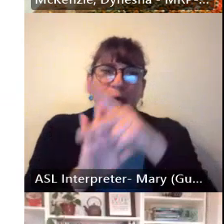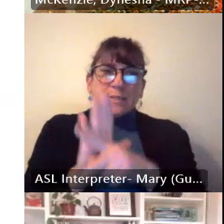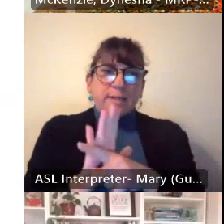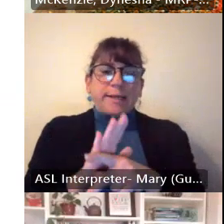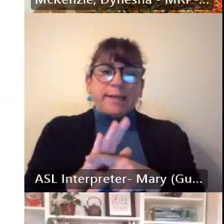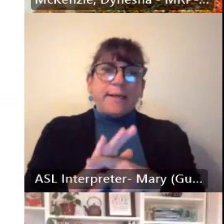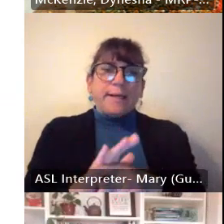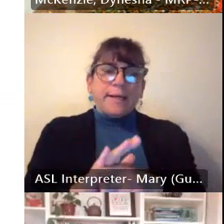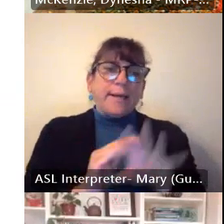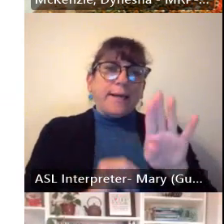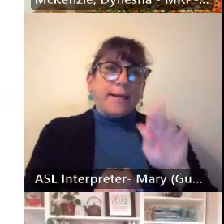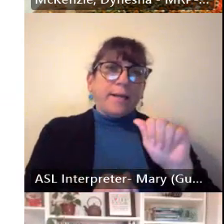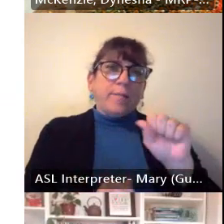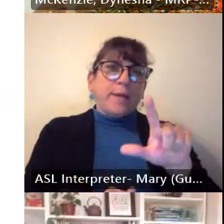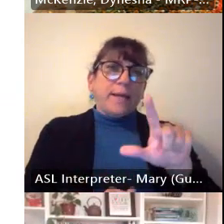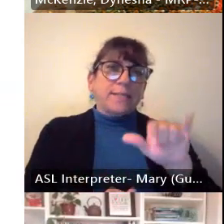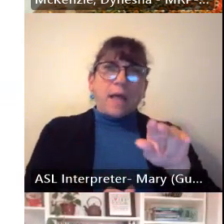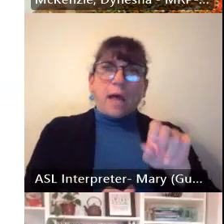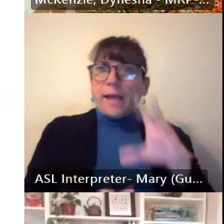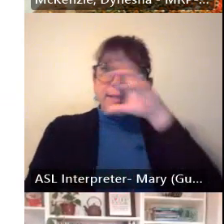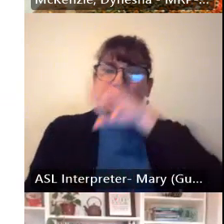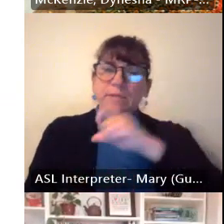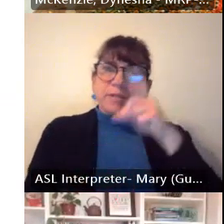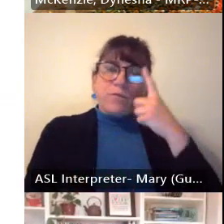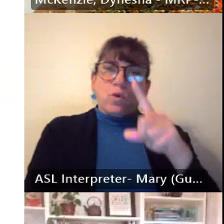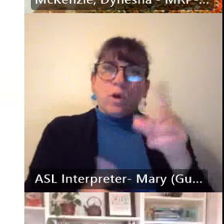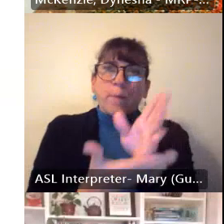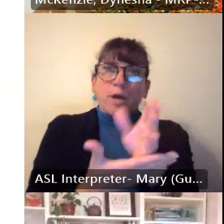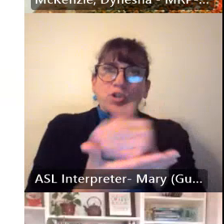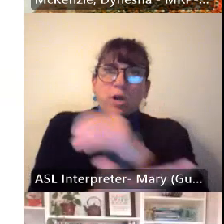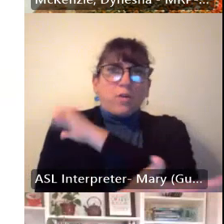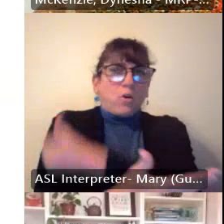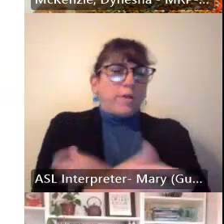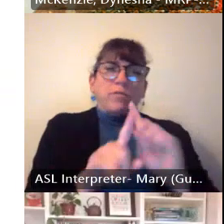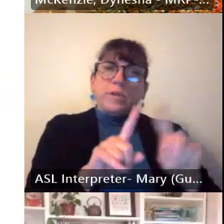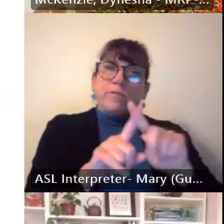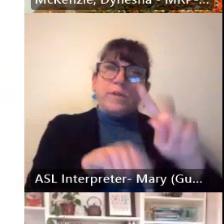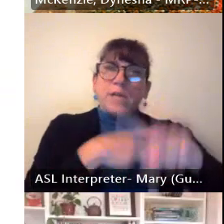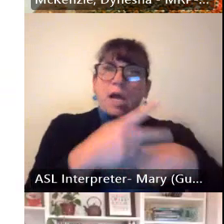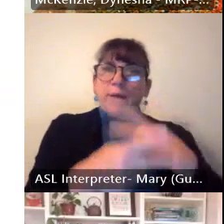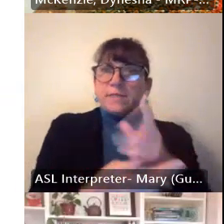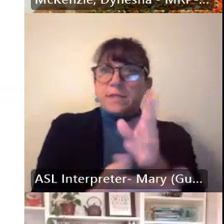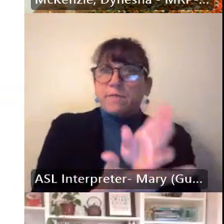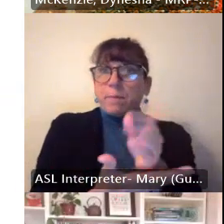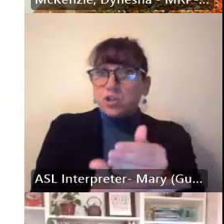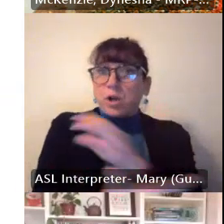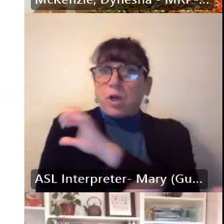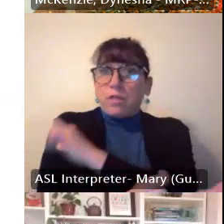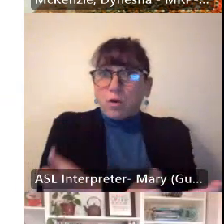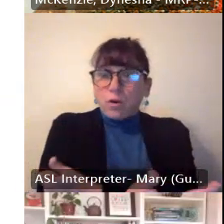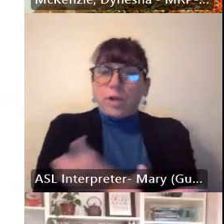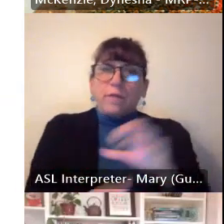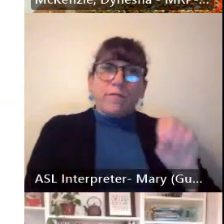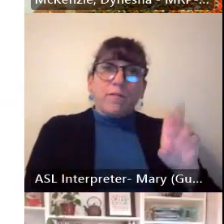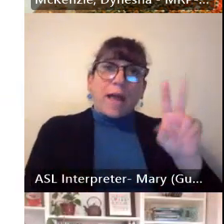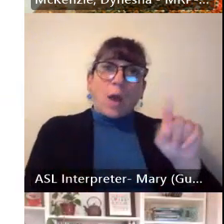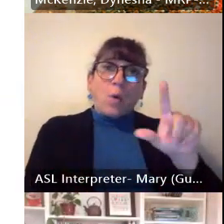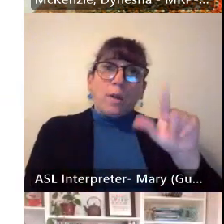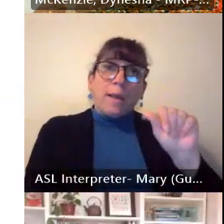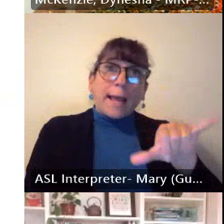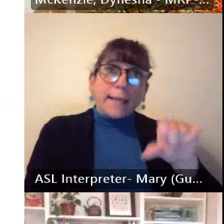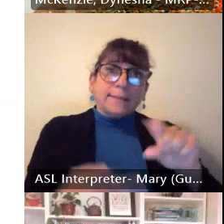estimates, and you have to do that for budget authority, for all types of budget authority. You have to do it for outlays, and you